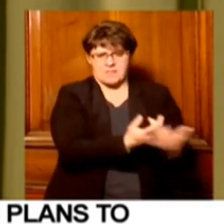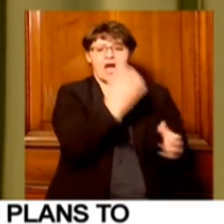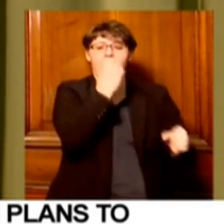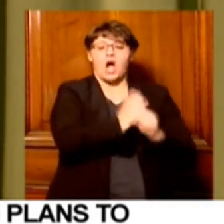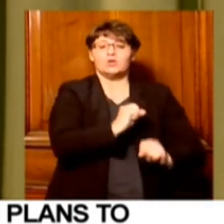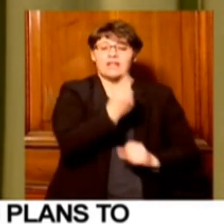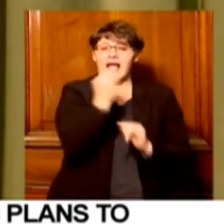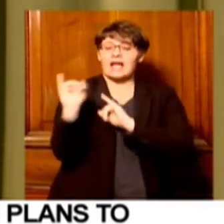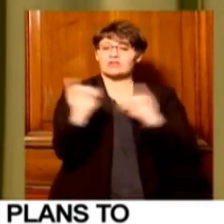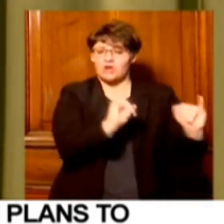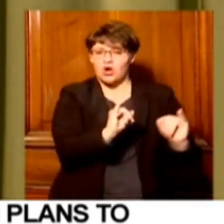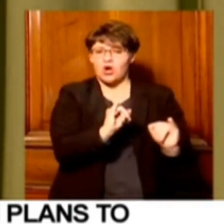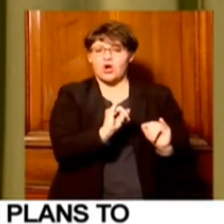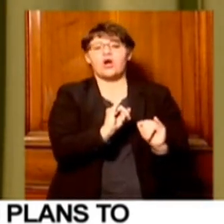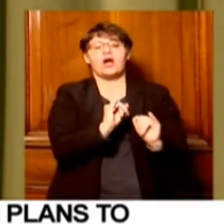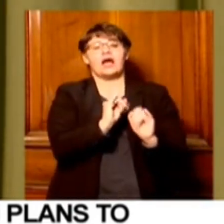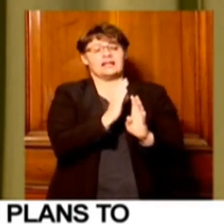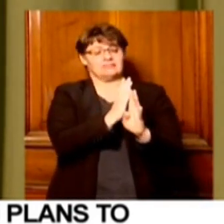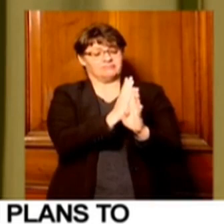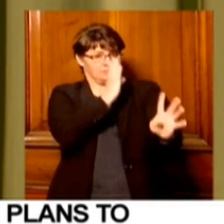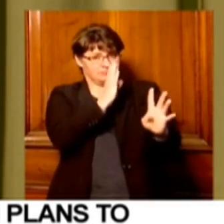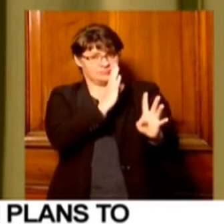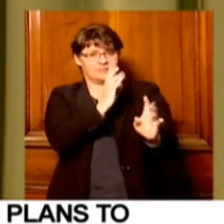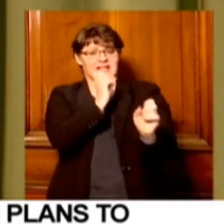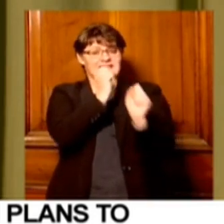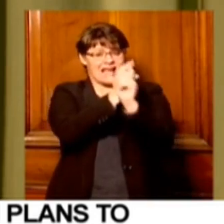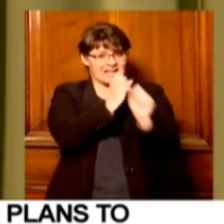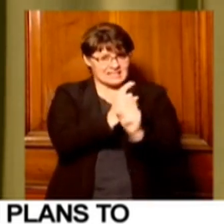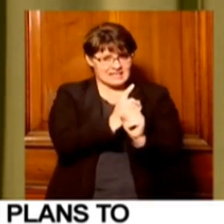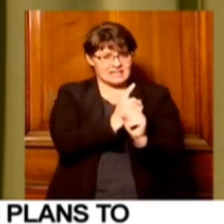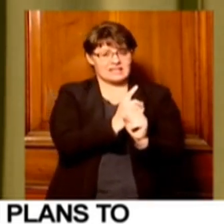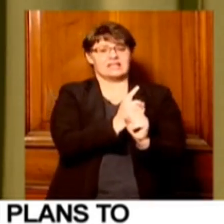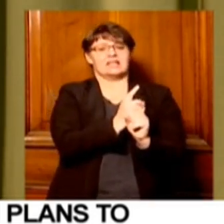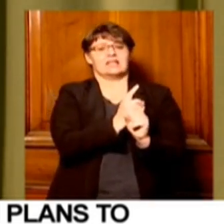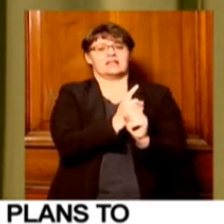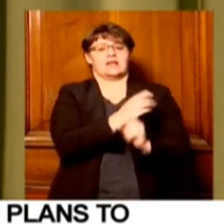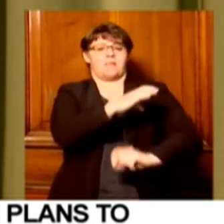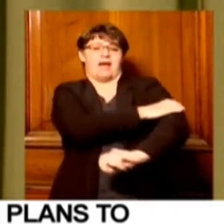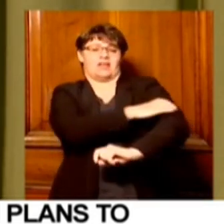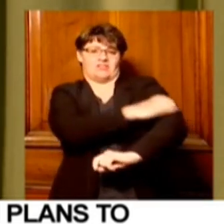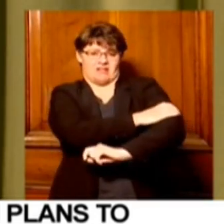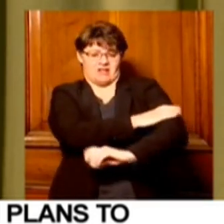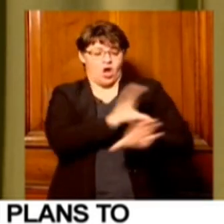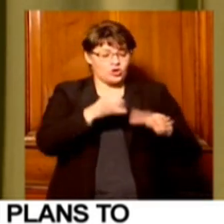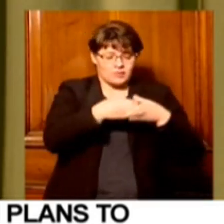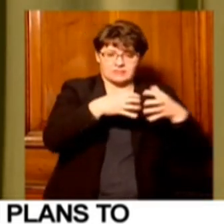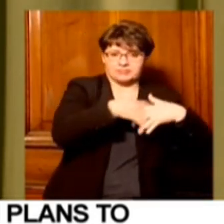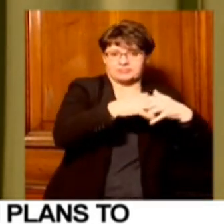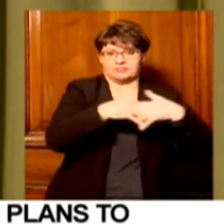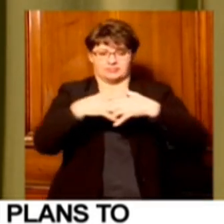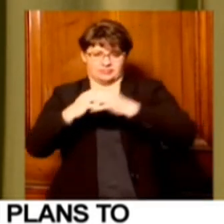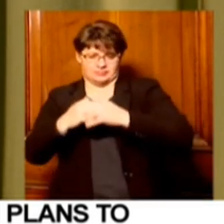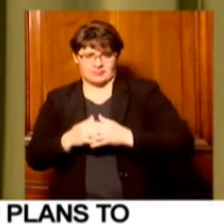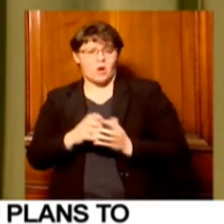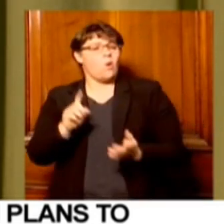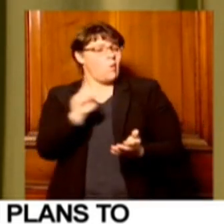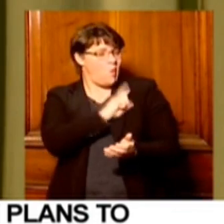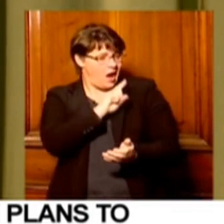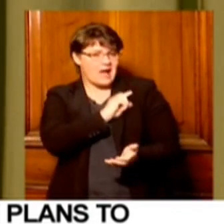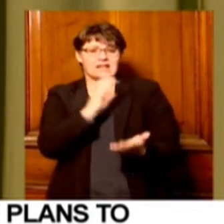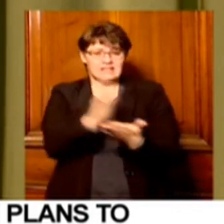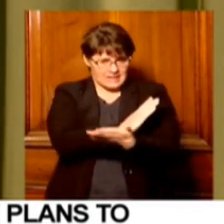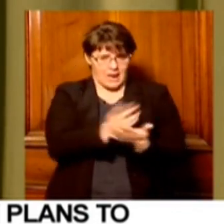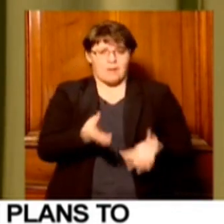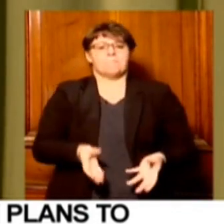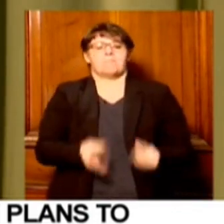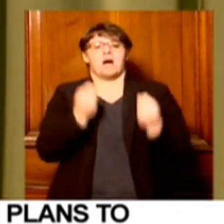introducing taxi rank marshals, committees. At the same time, create some job for some people there to distribute